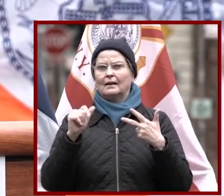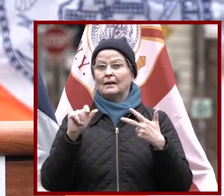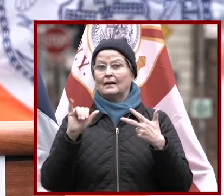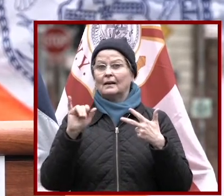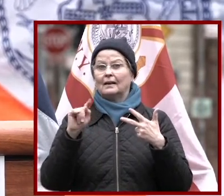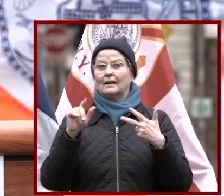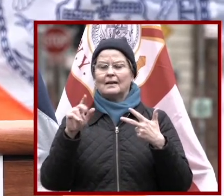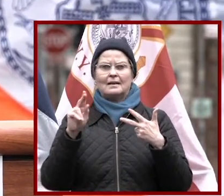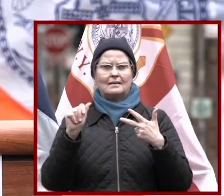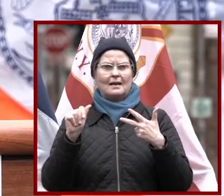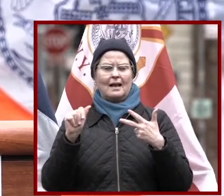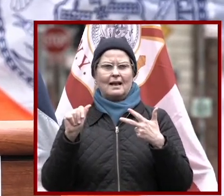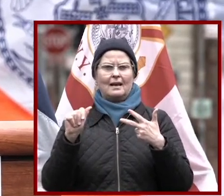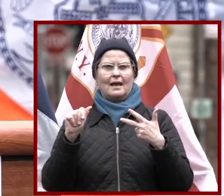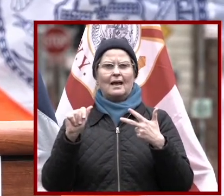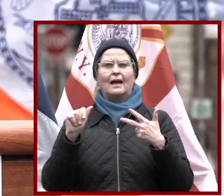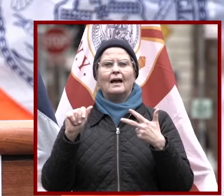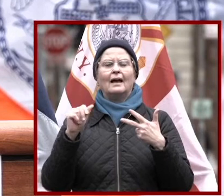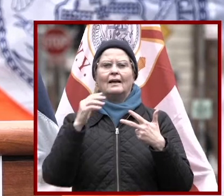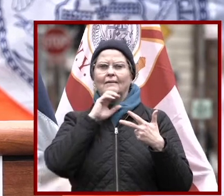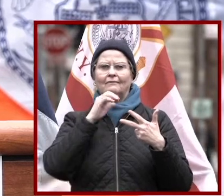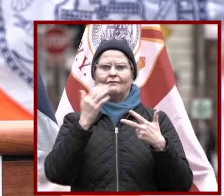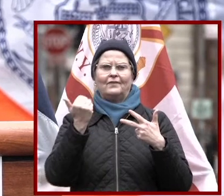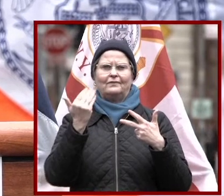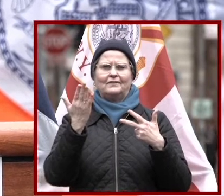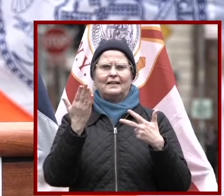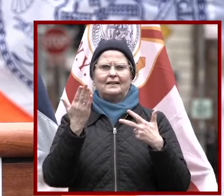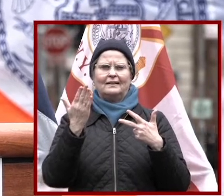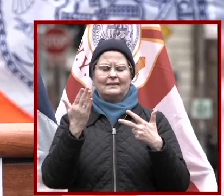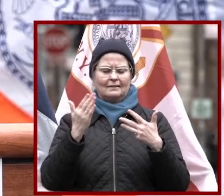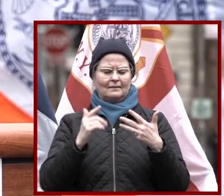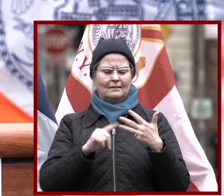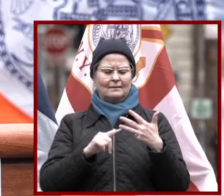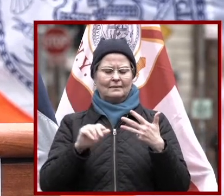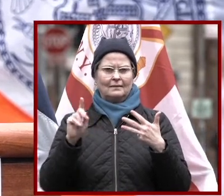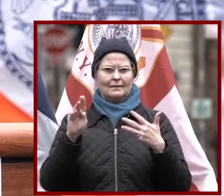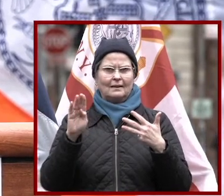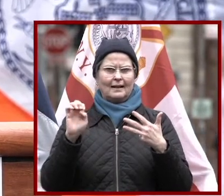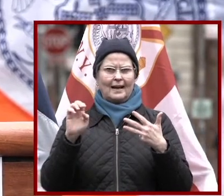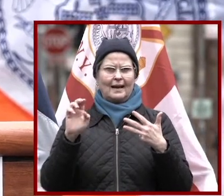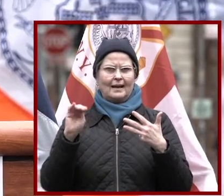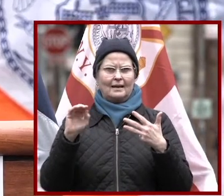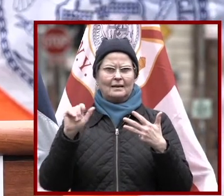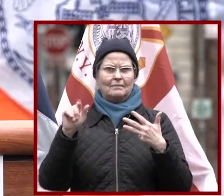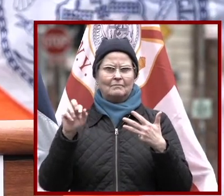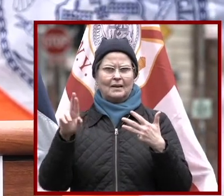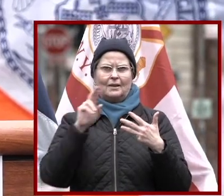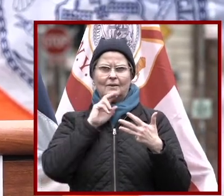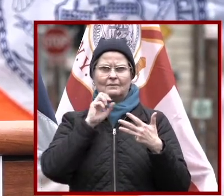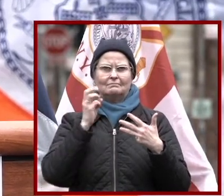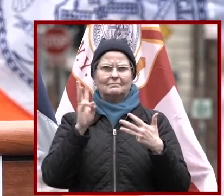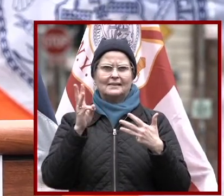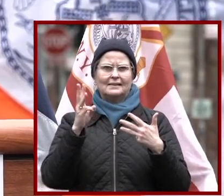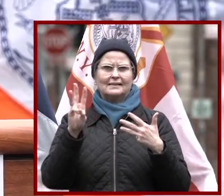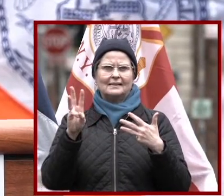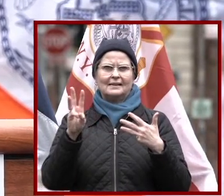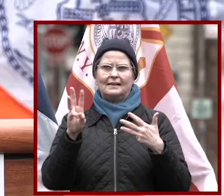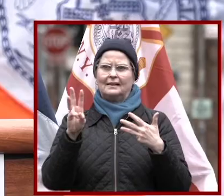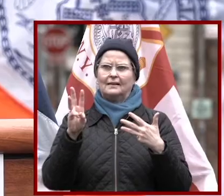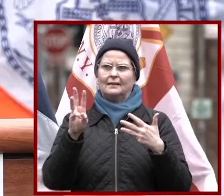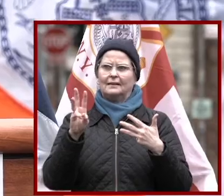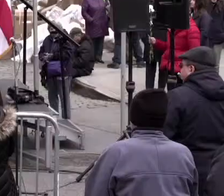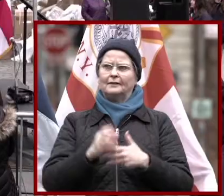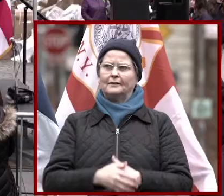Gaetana Midolo, 15. Annie Miller, 16.